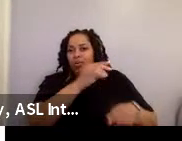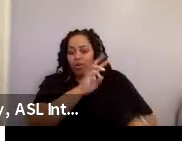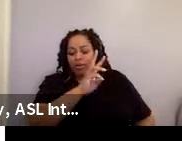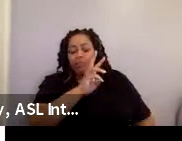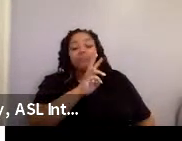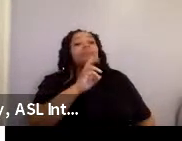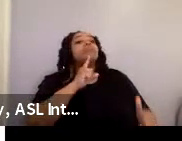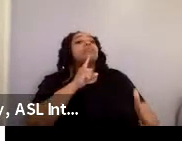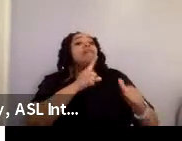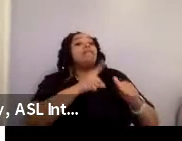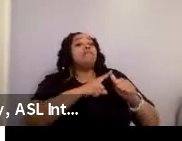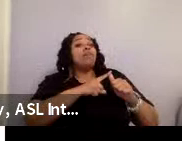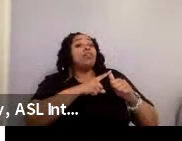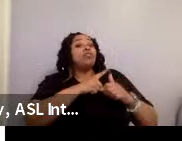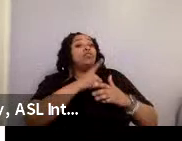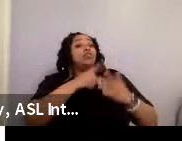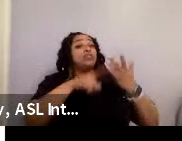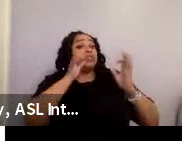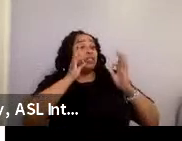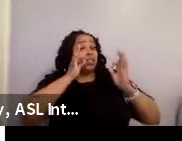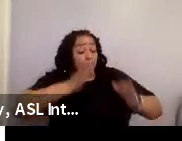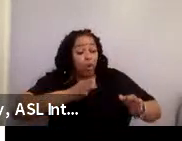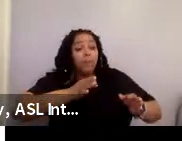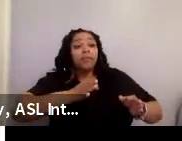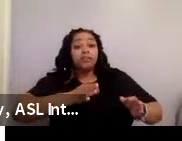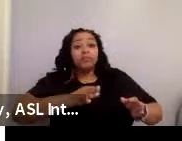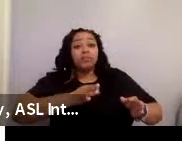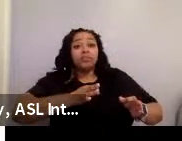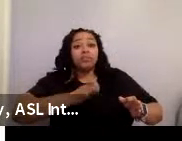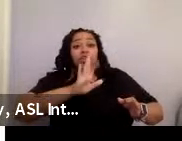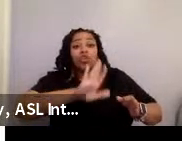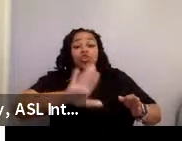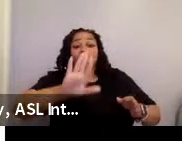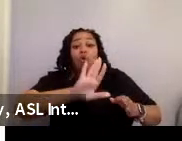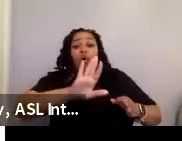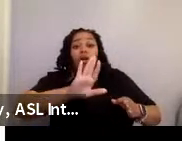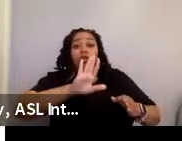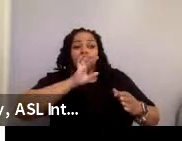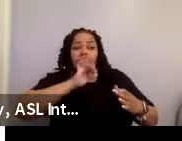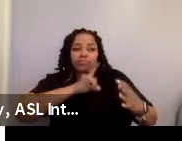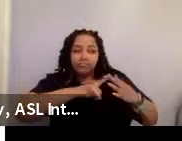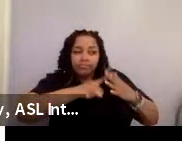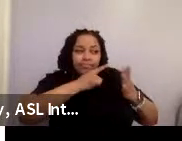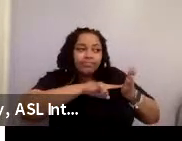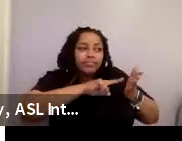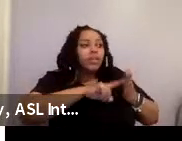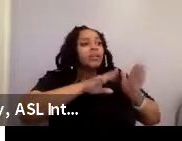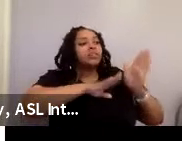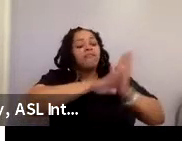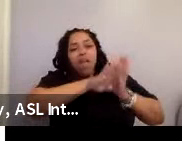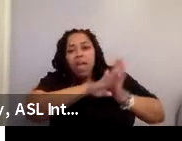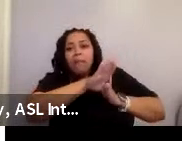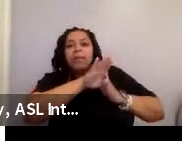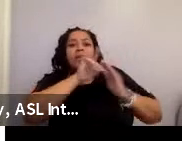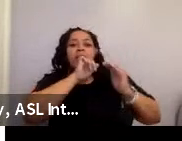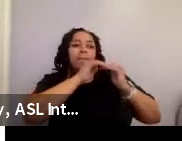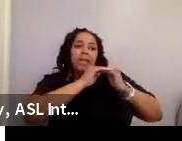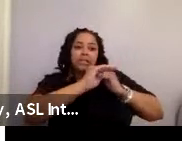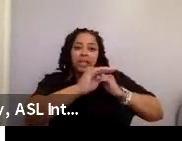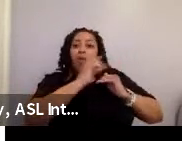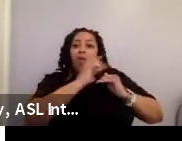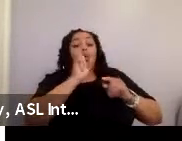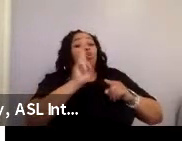thing that needs to be determined if you're procuring, developing, maintaining, or